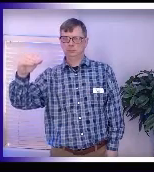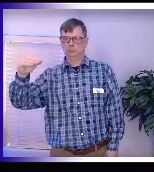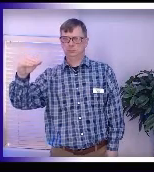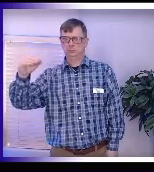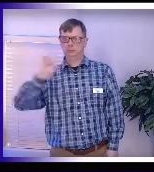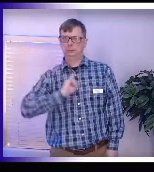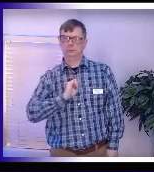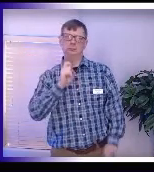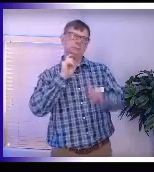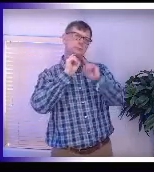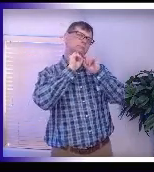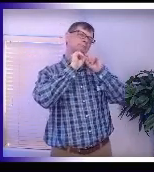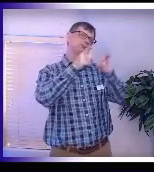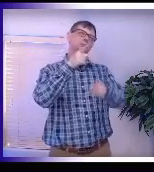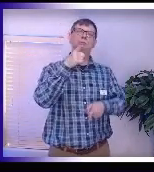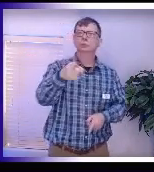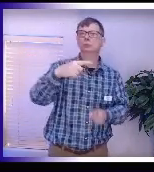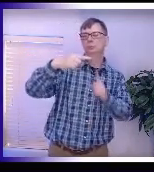I ask you to